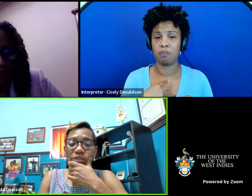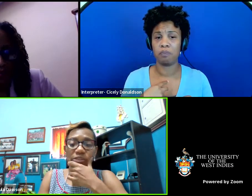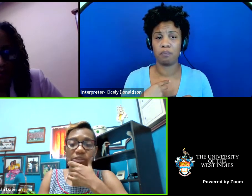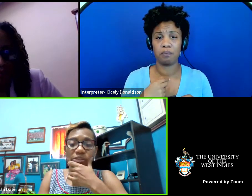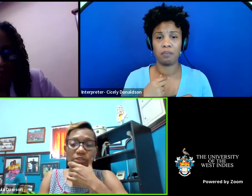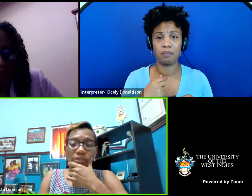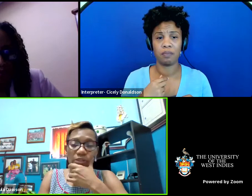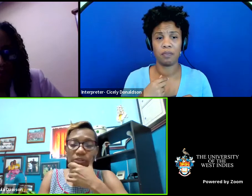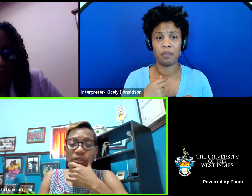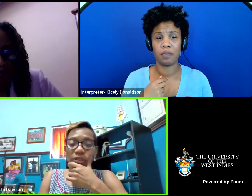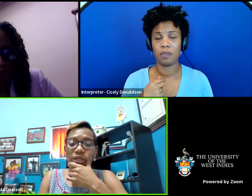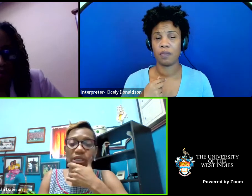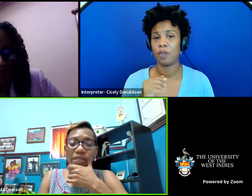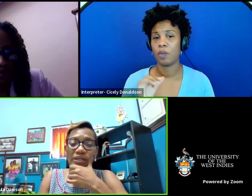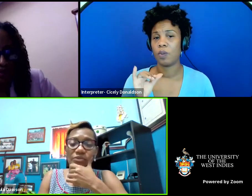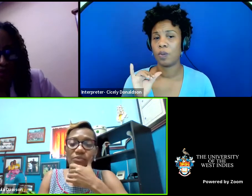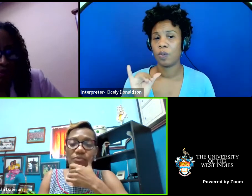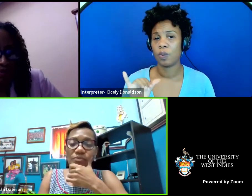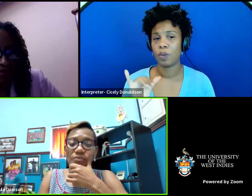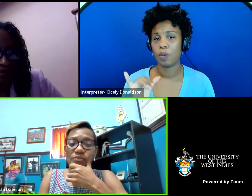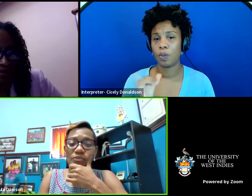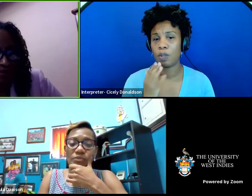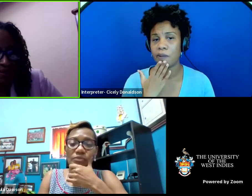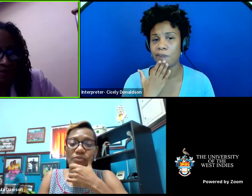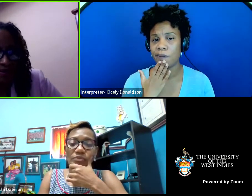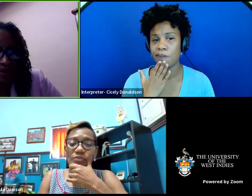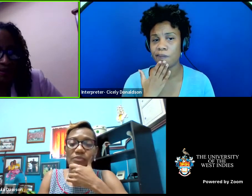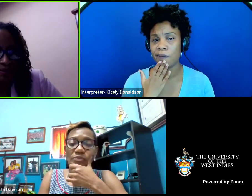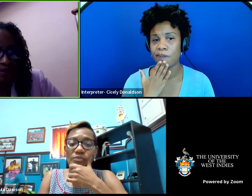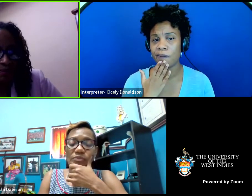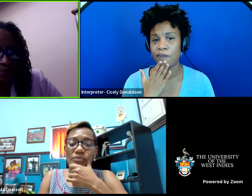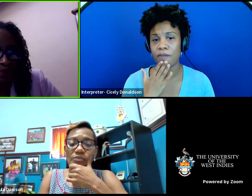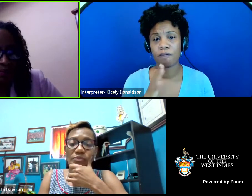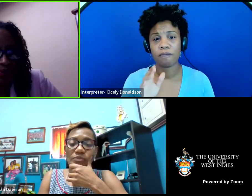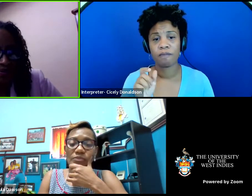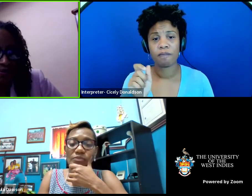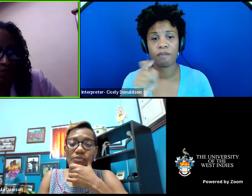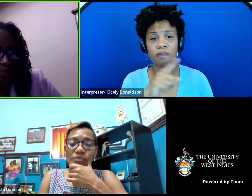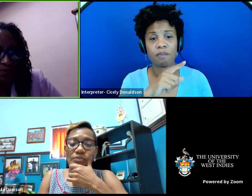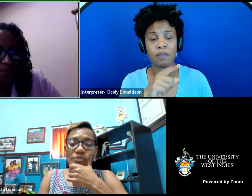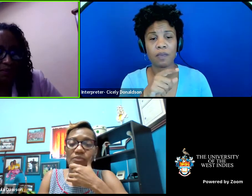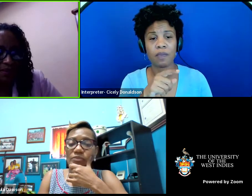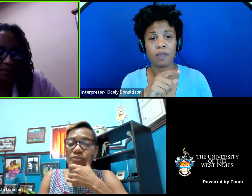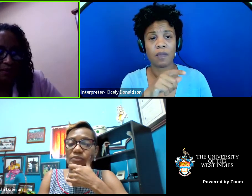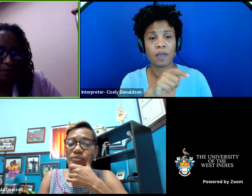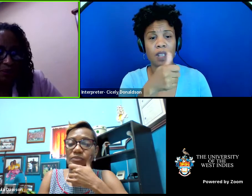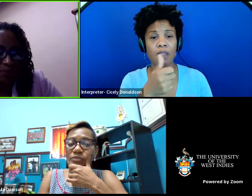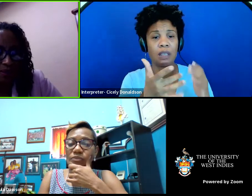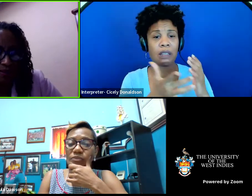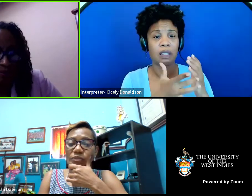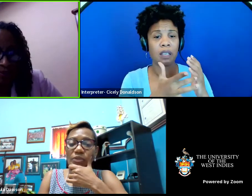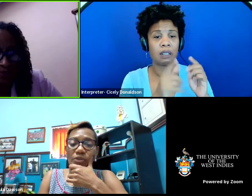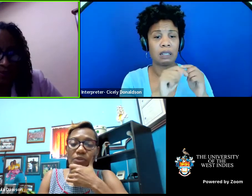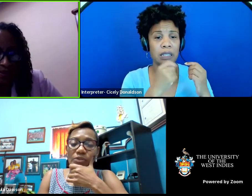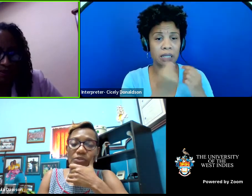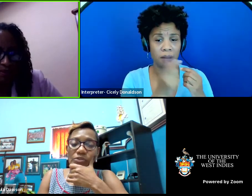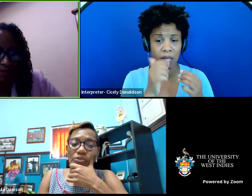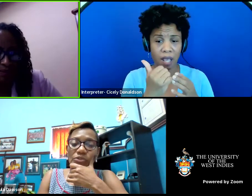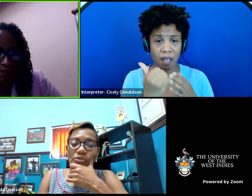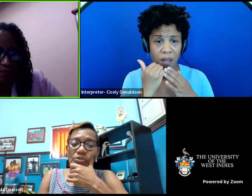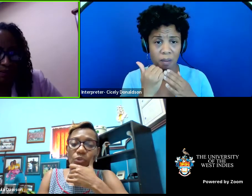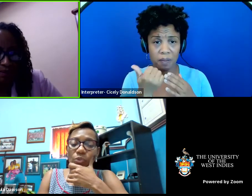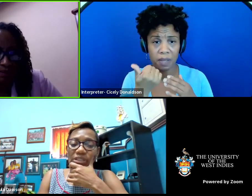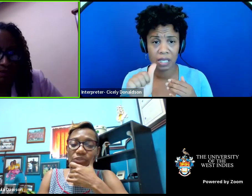Doesn't move at all. Dr. Morris, is there anything that the persons from your technical people can help us with